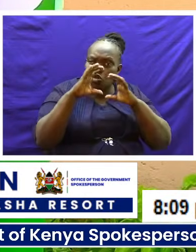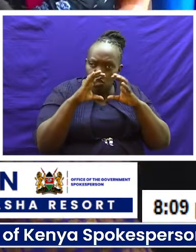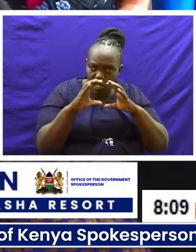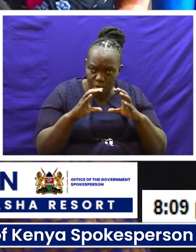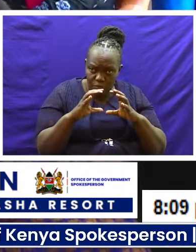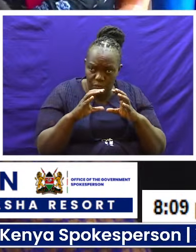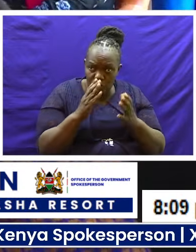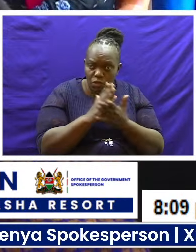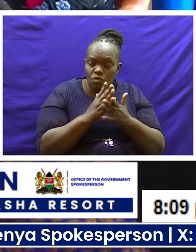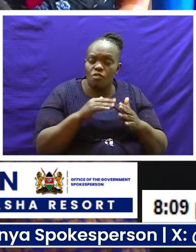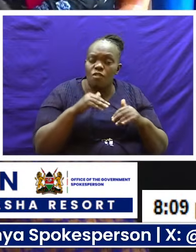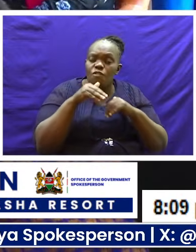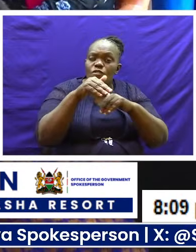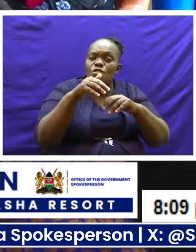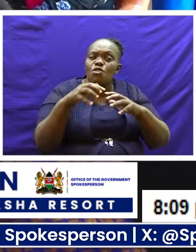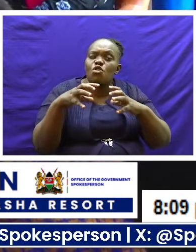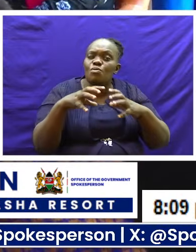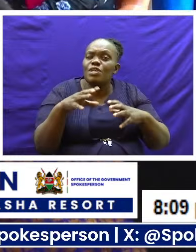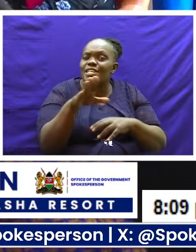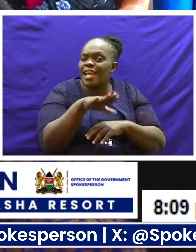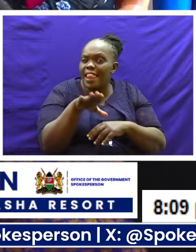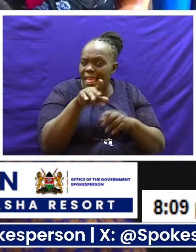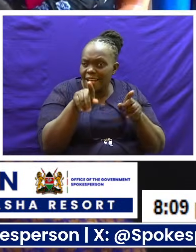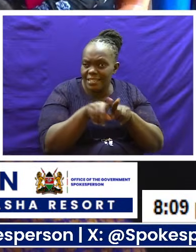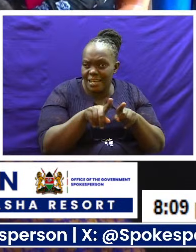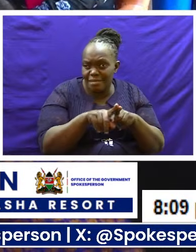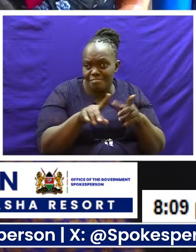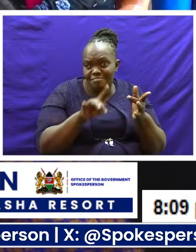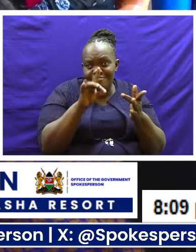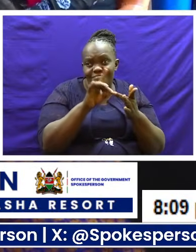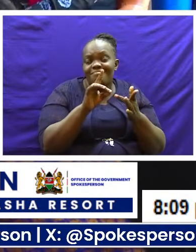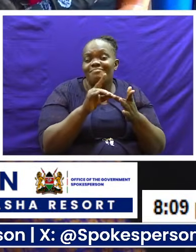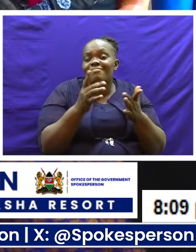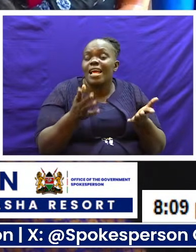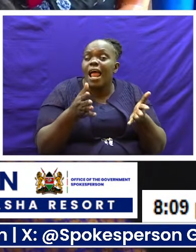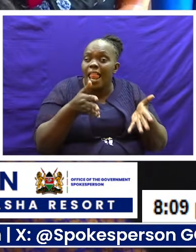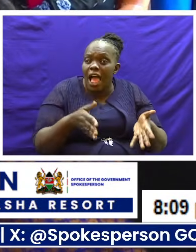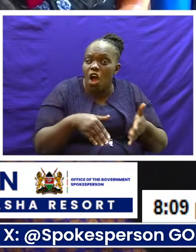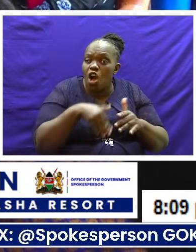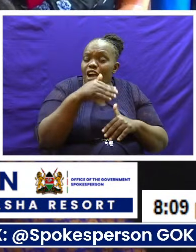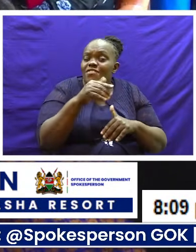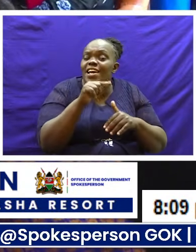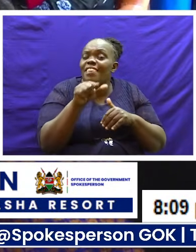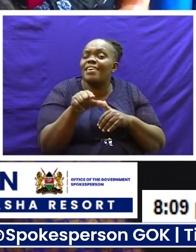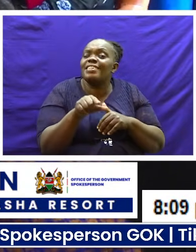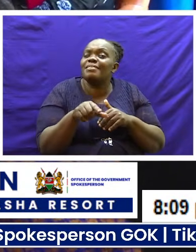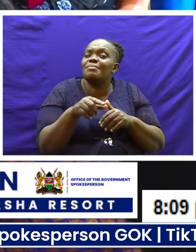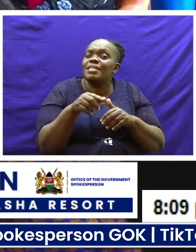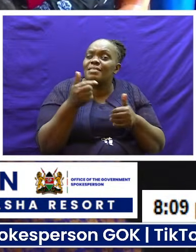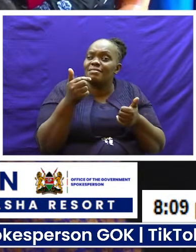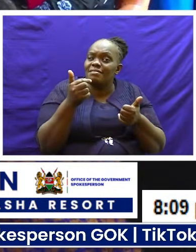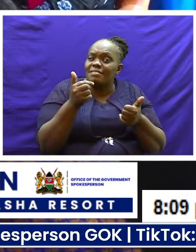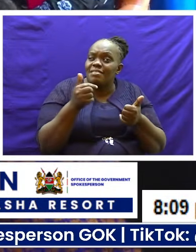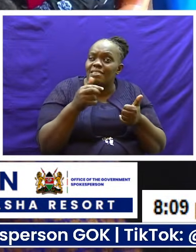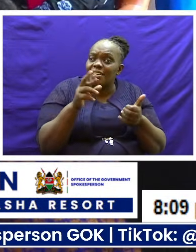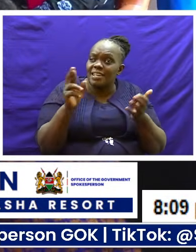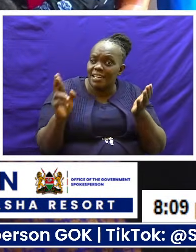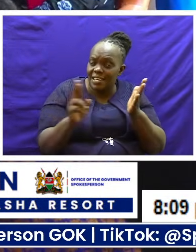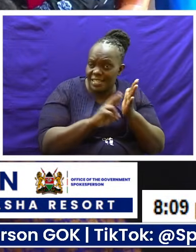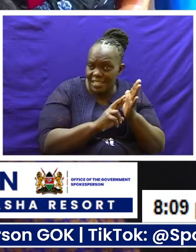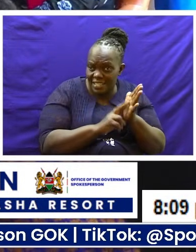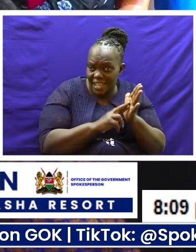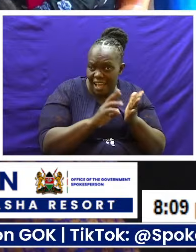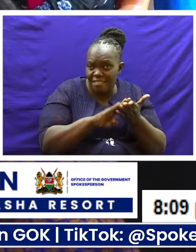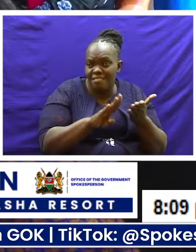So you're still following the community aspect there as well. Exactly. So after that, I registered immediately